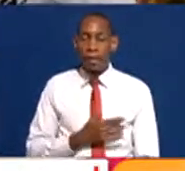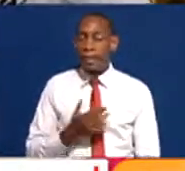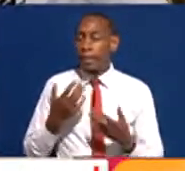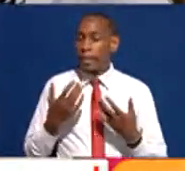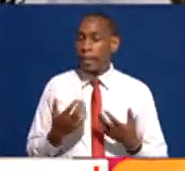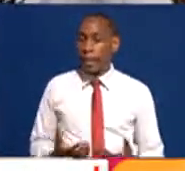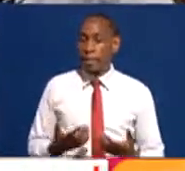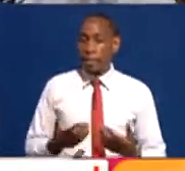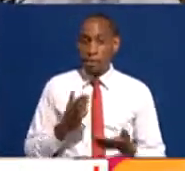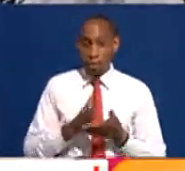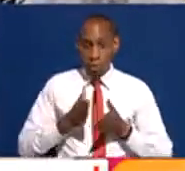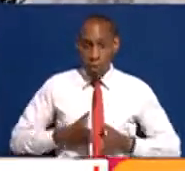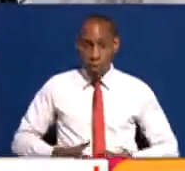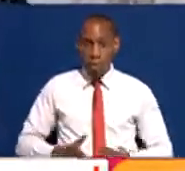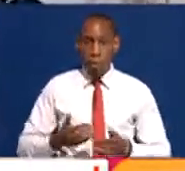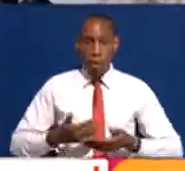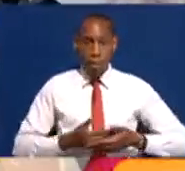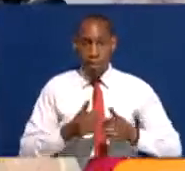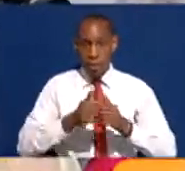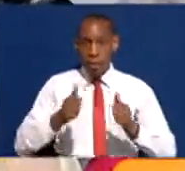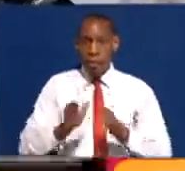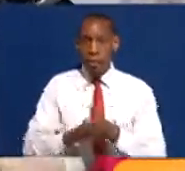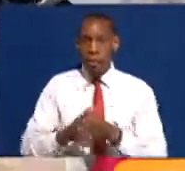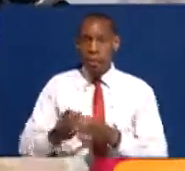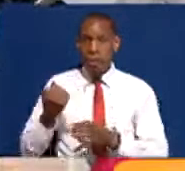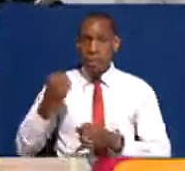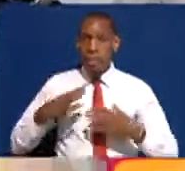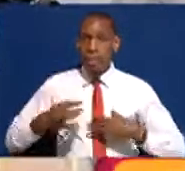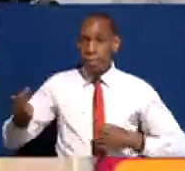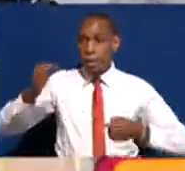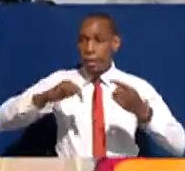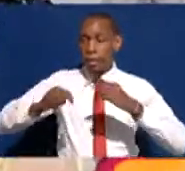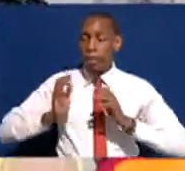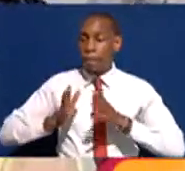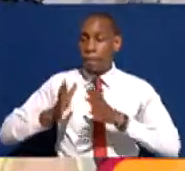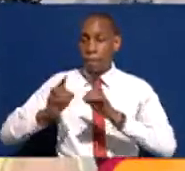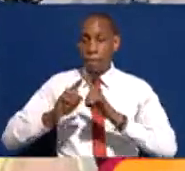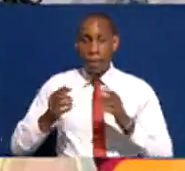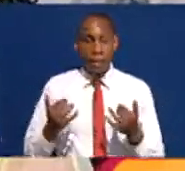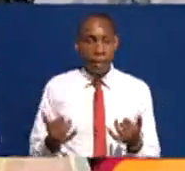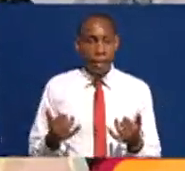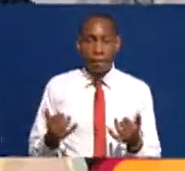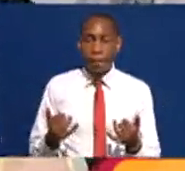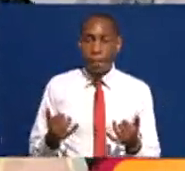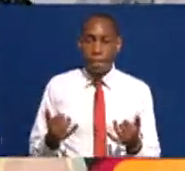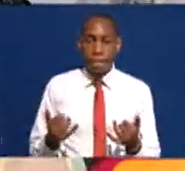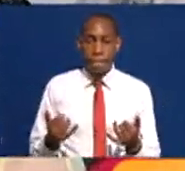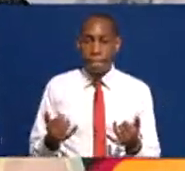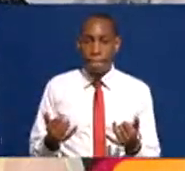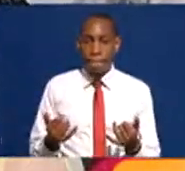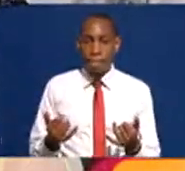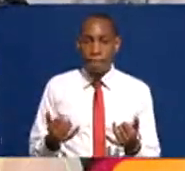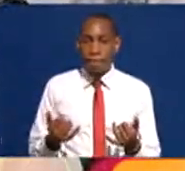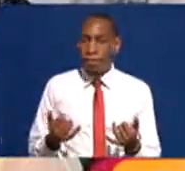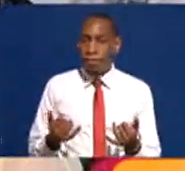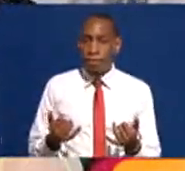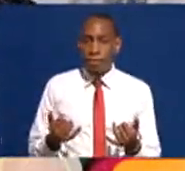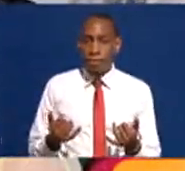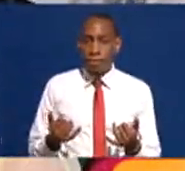wake, venye watu walikuja jana wakamshelekea, but unfortunately ikakuwa another